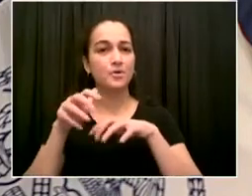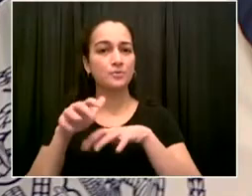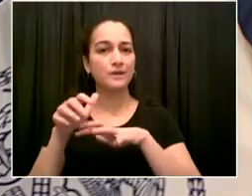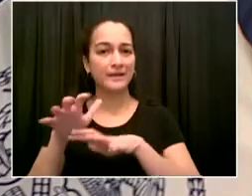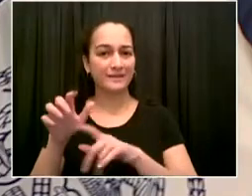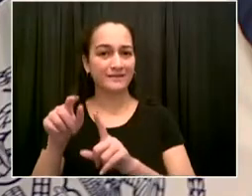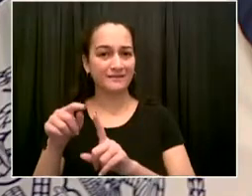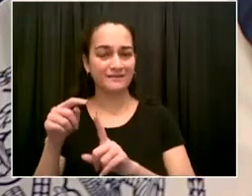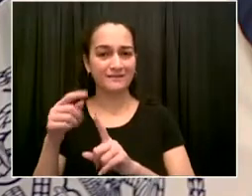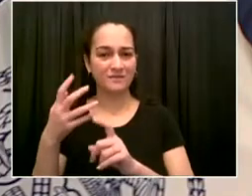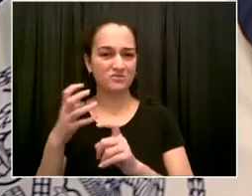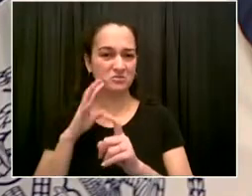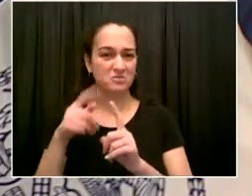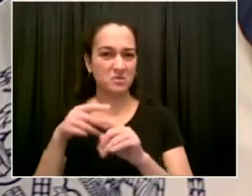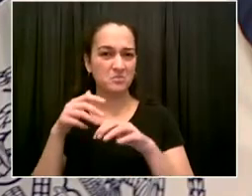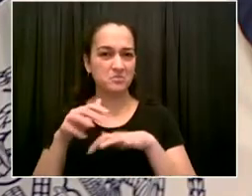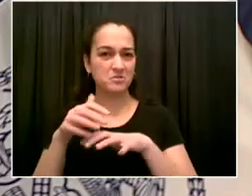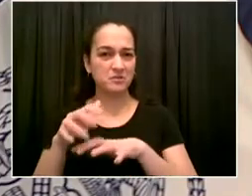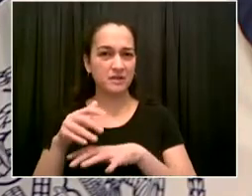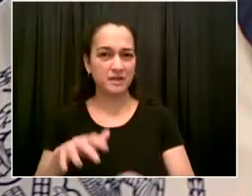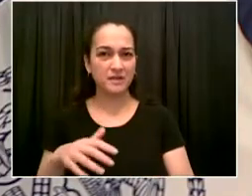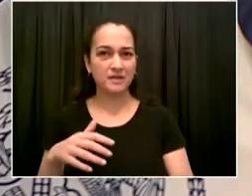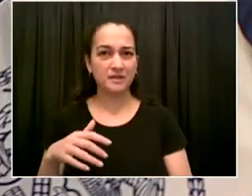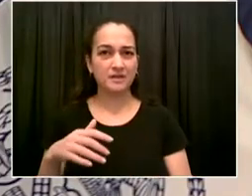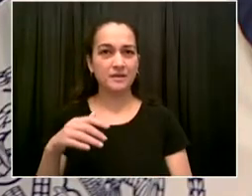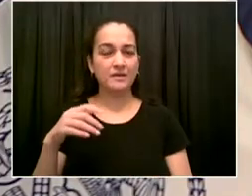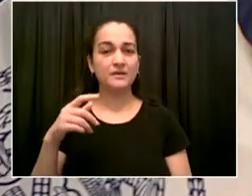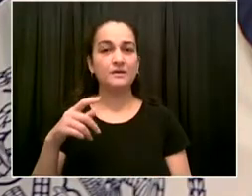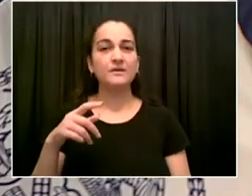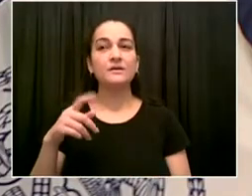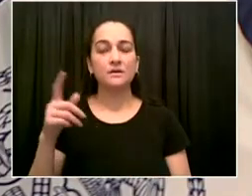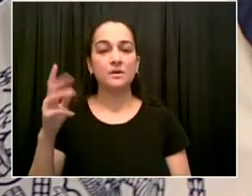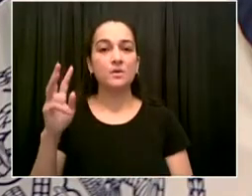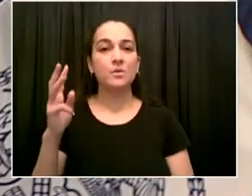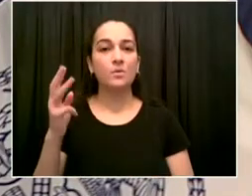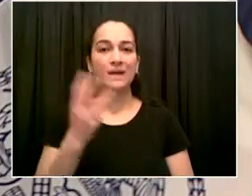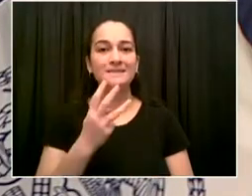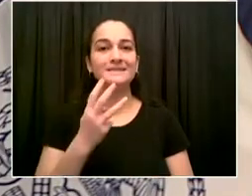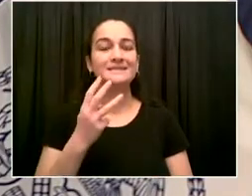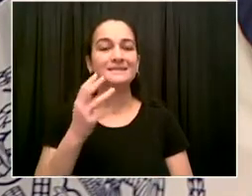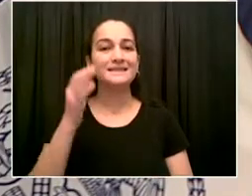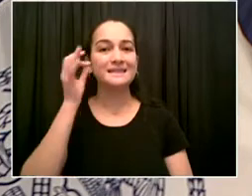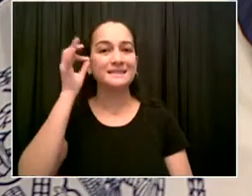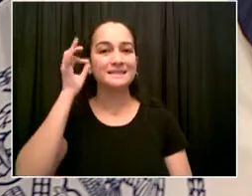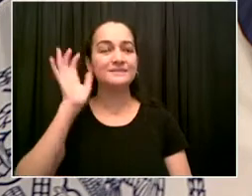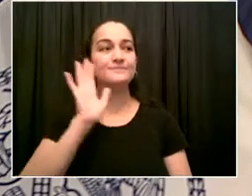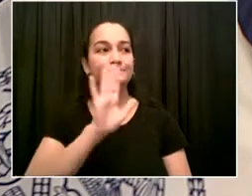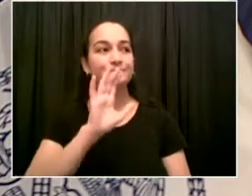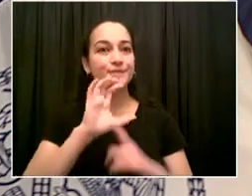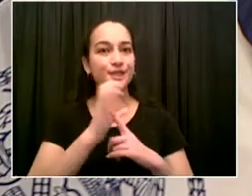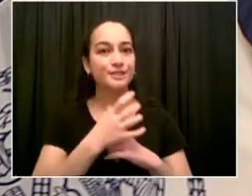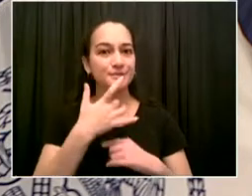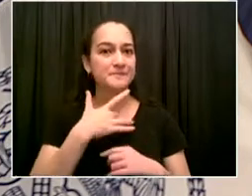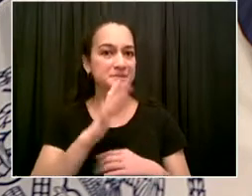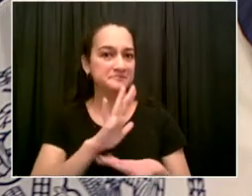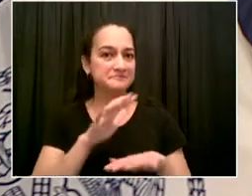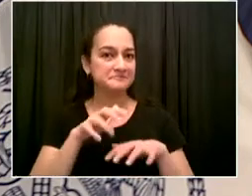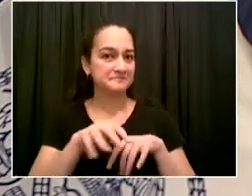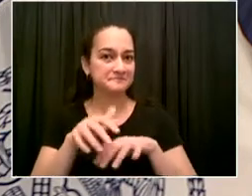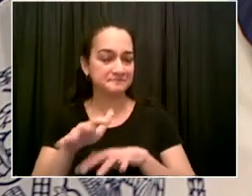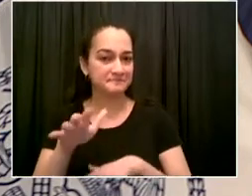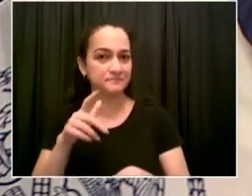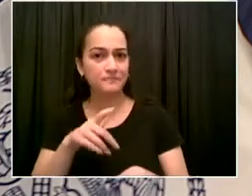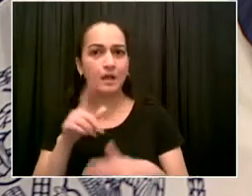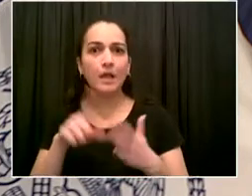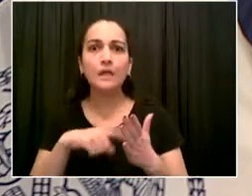the same city of New York, you're doing the homecoming concert. It seems to me that there is, can